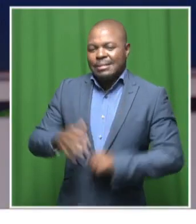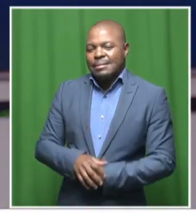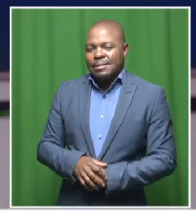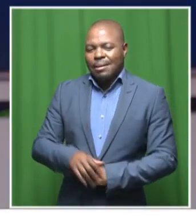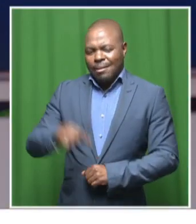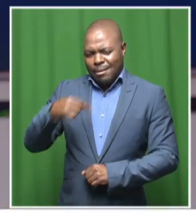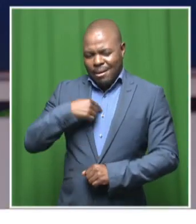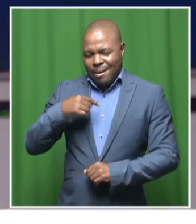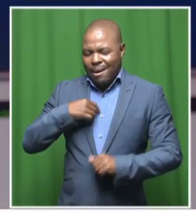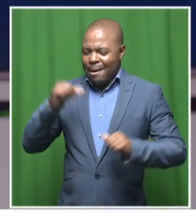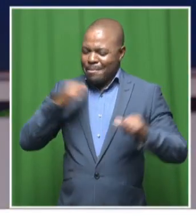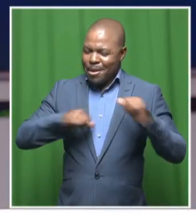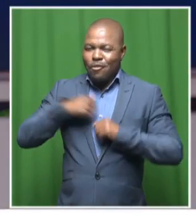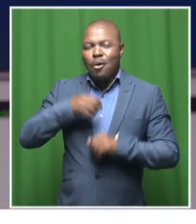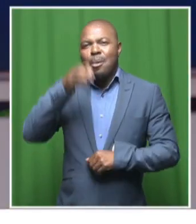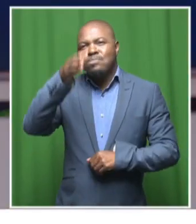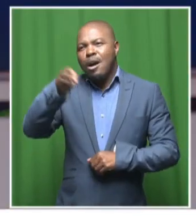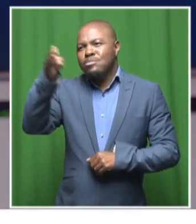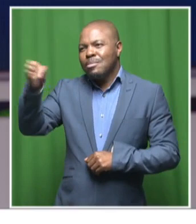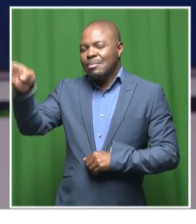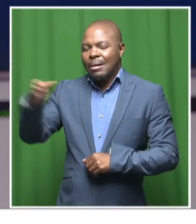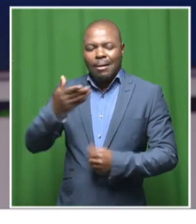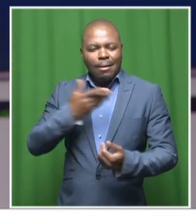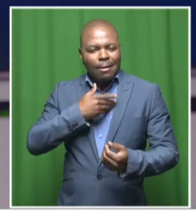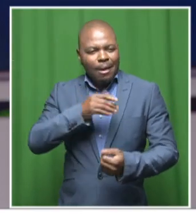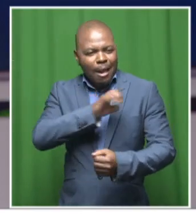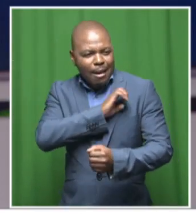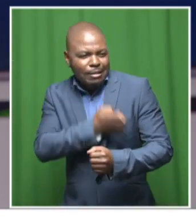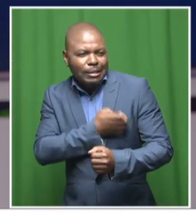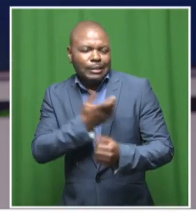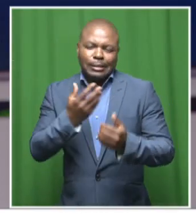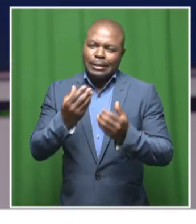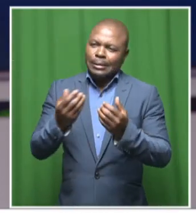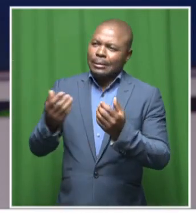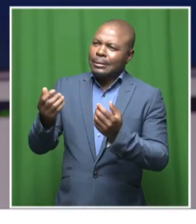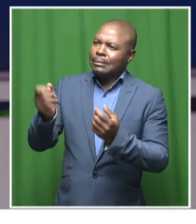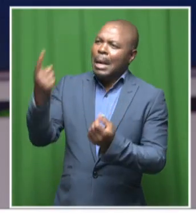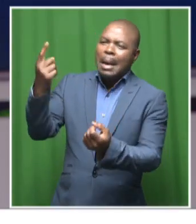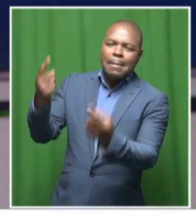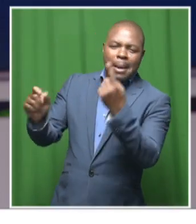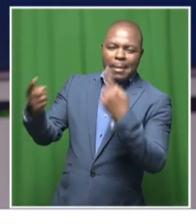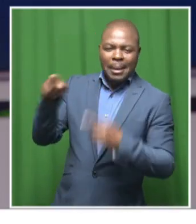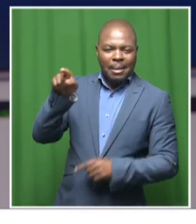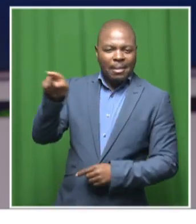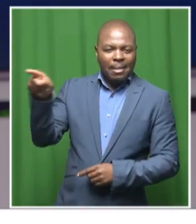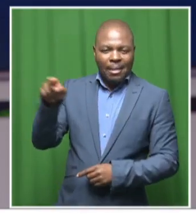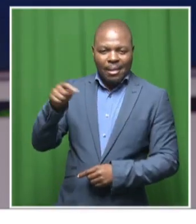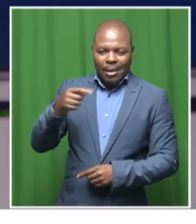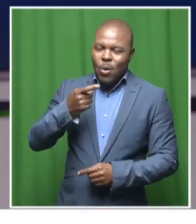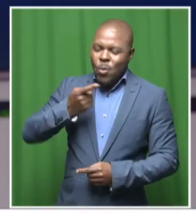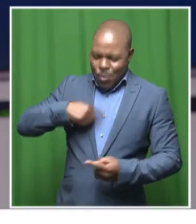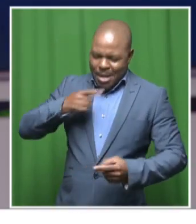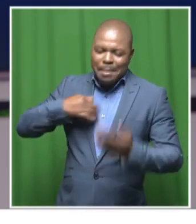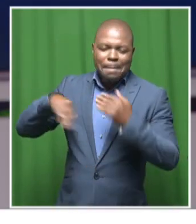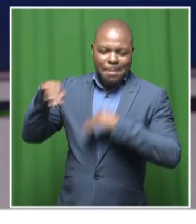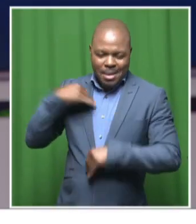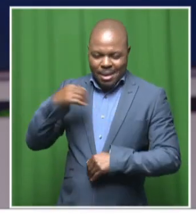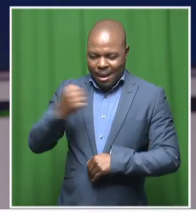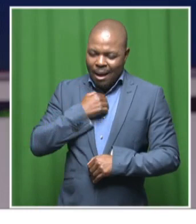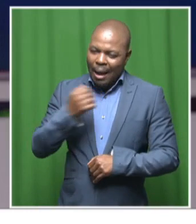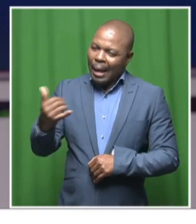been performing it around, and the energy that is just coming through, it says, we are back, and I'm glad